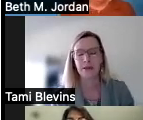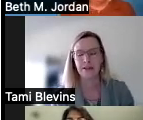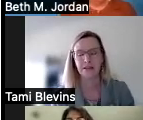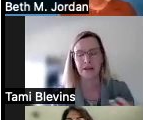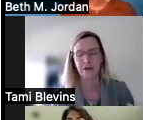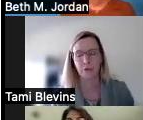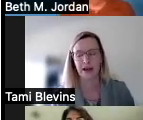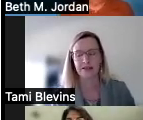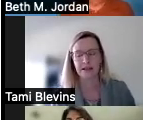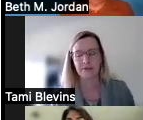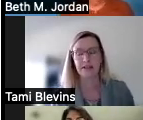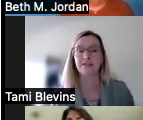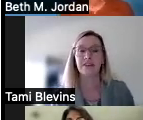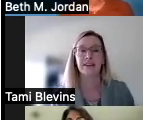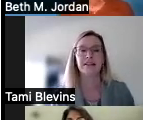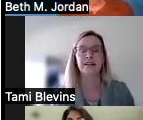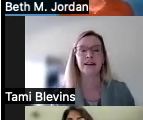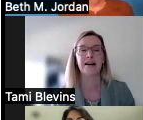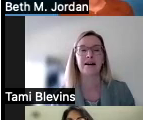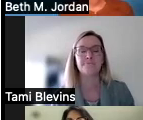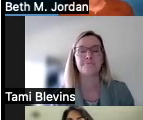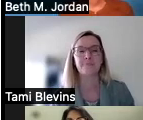But basically, we had some significant